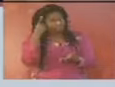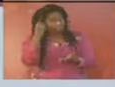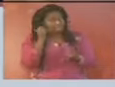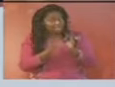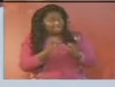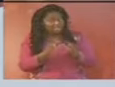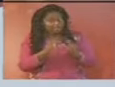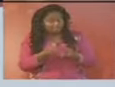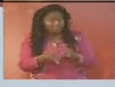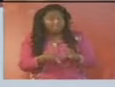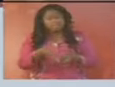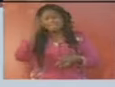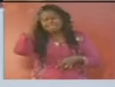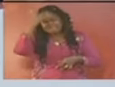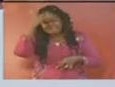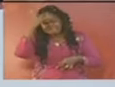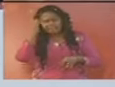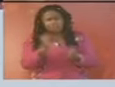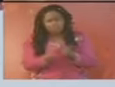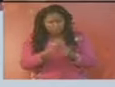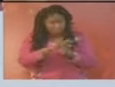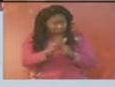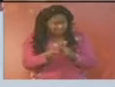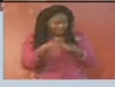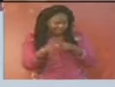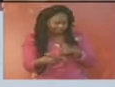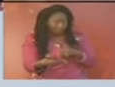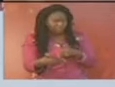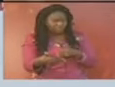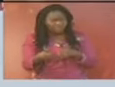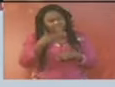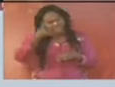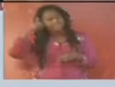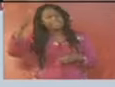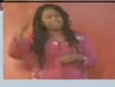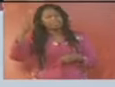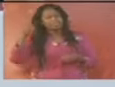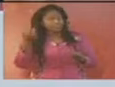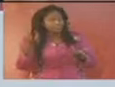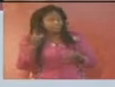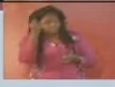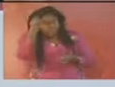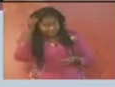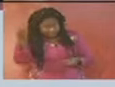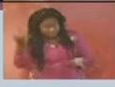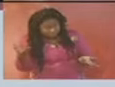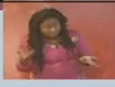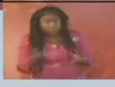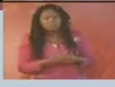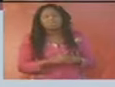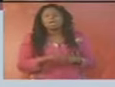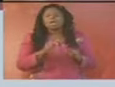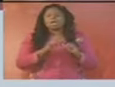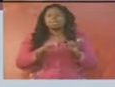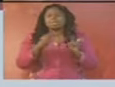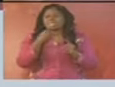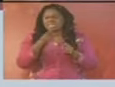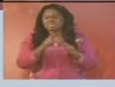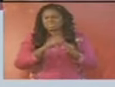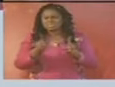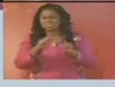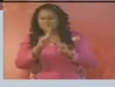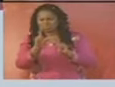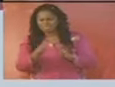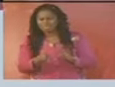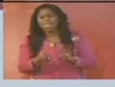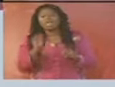correctly, should we allow people to contract the virus to develop herd immunity? Okay, right. So that's a different question. The answer is